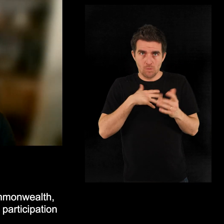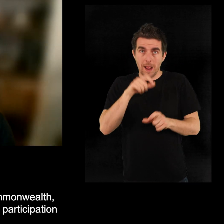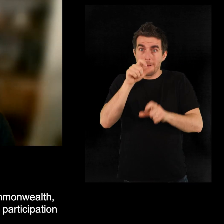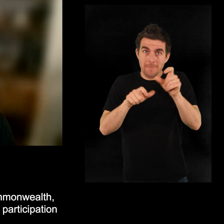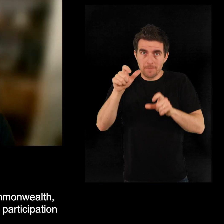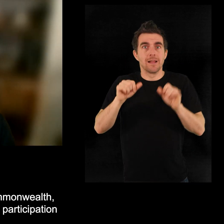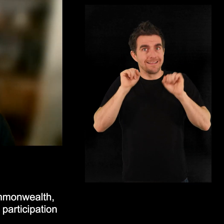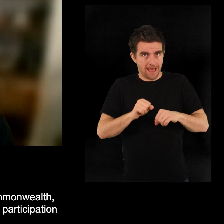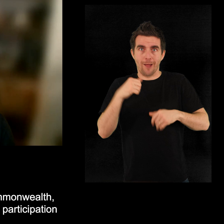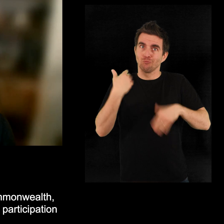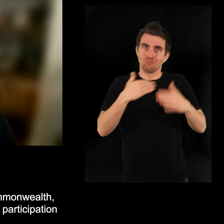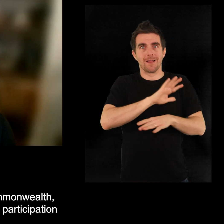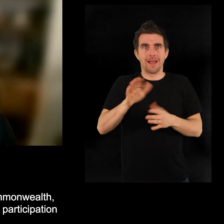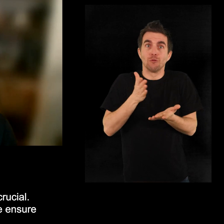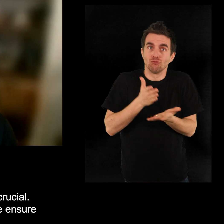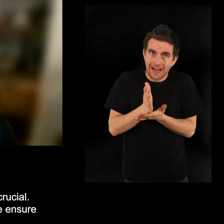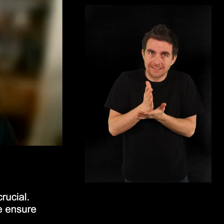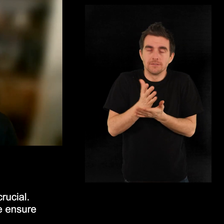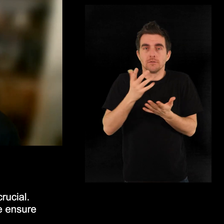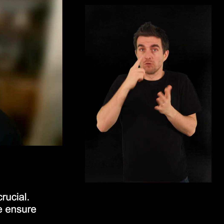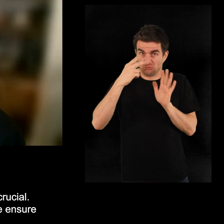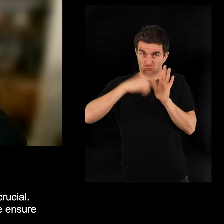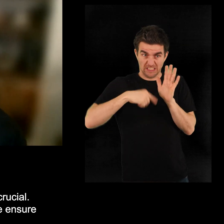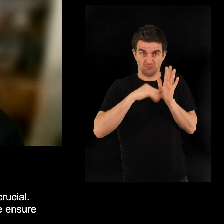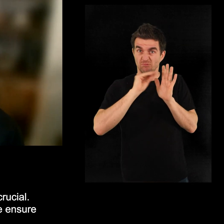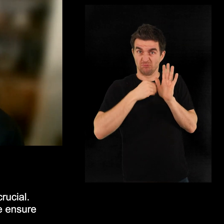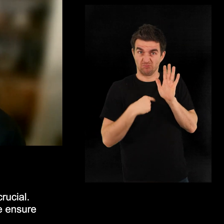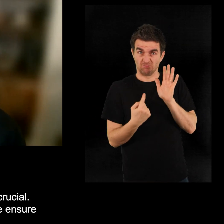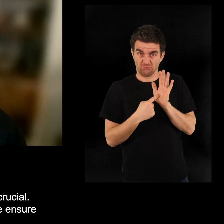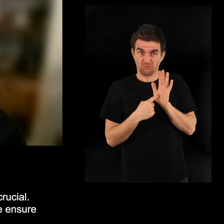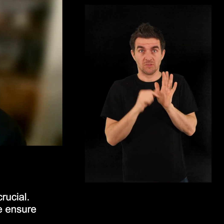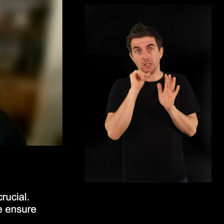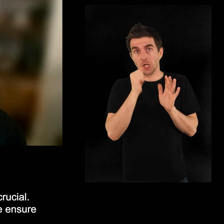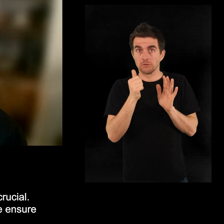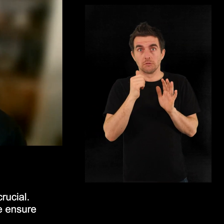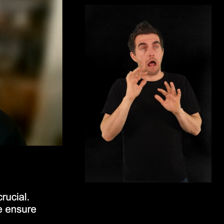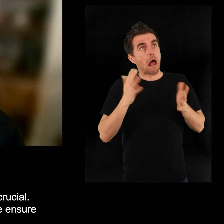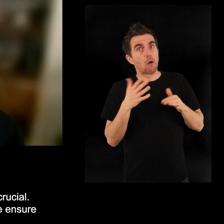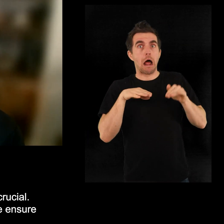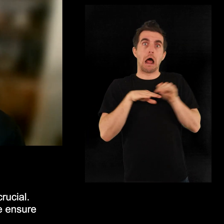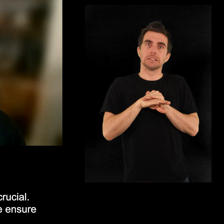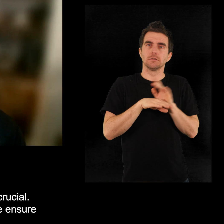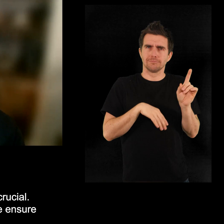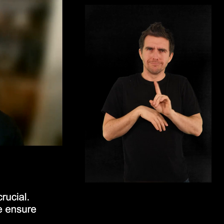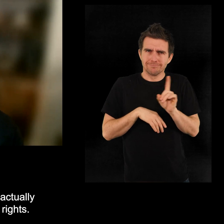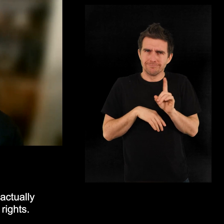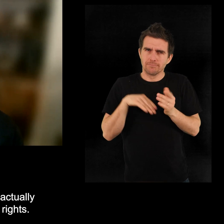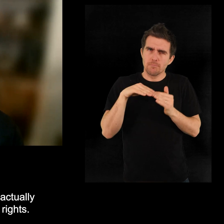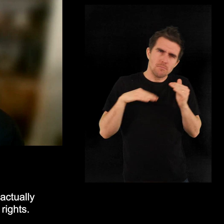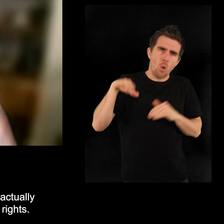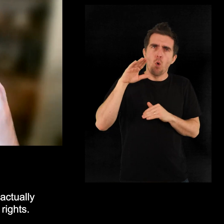Article 29 of the Convention, participation in political and public life, is crucial. And the next thing of how we